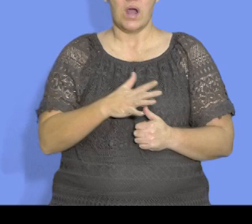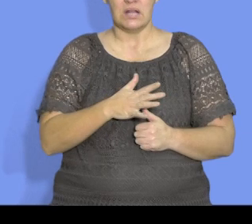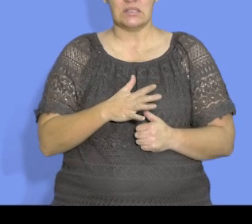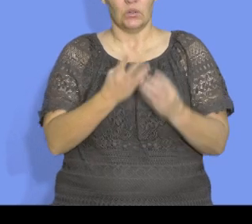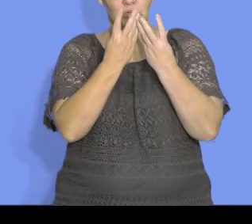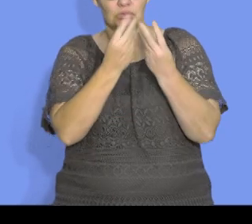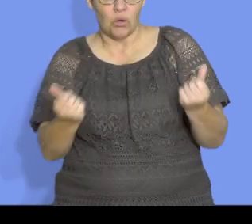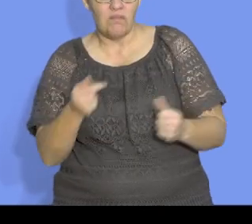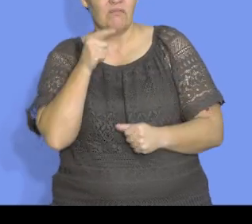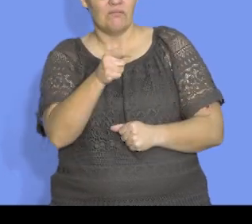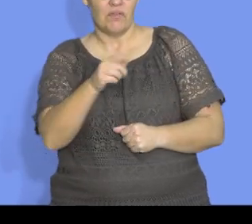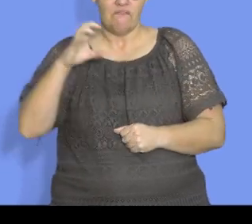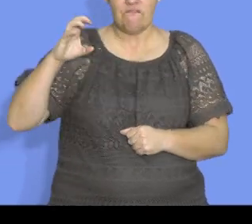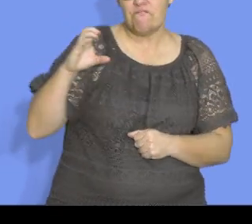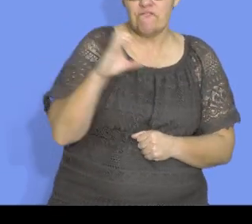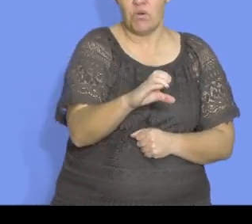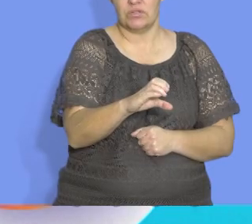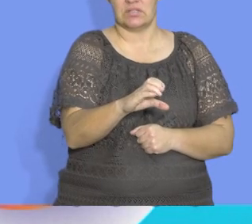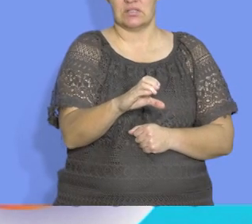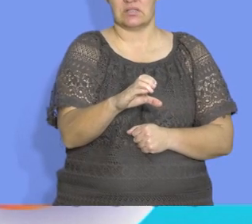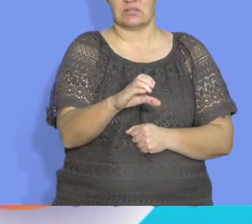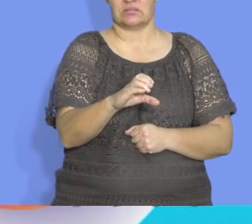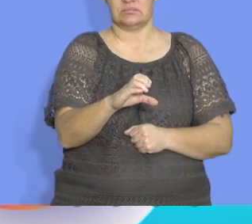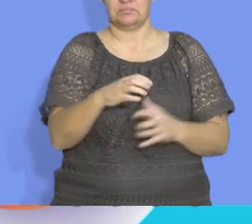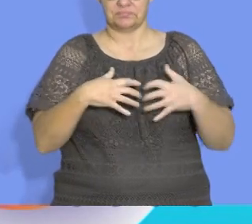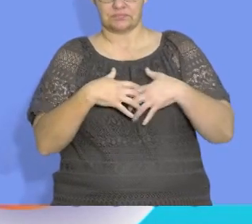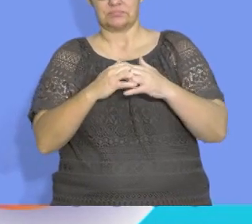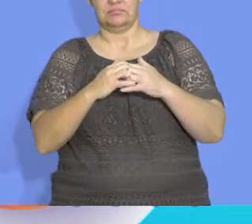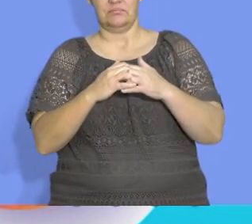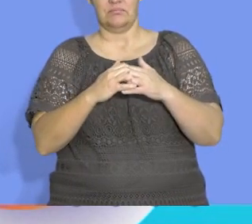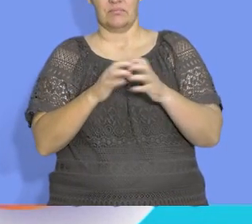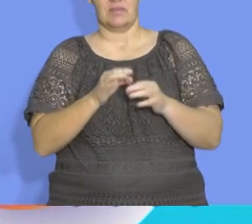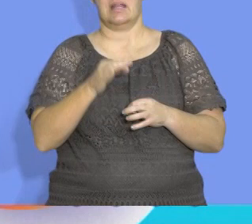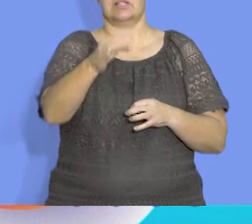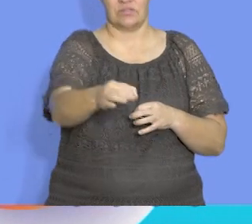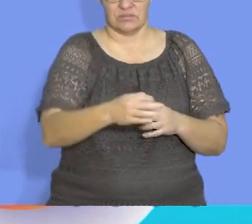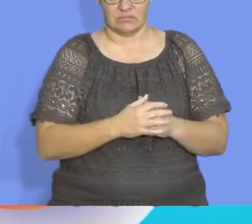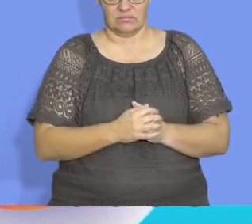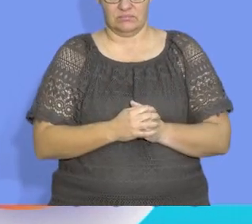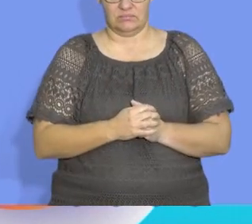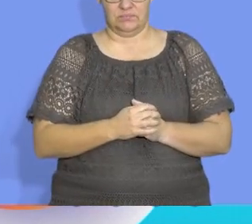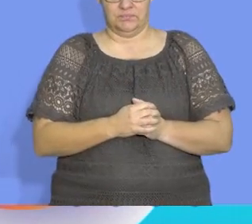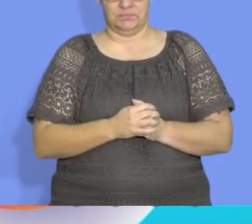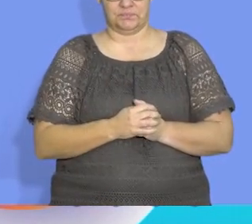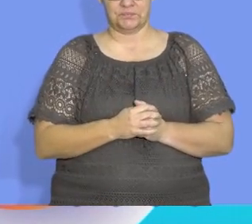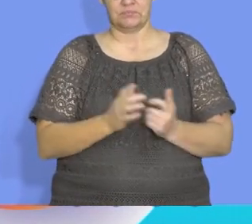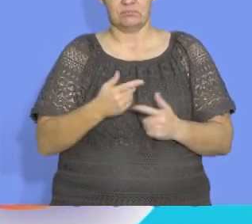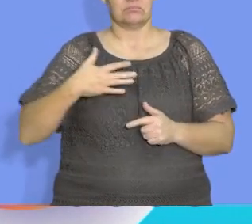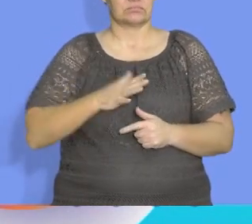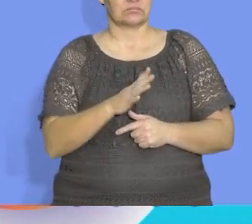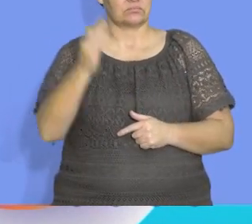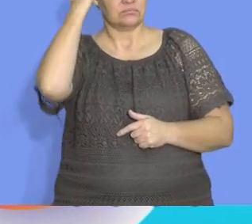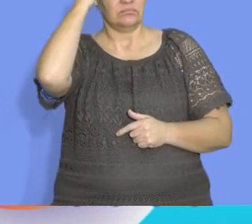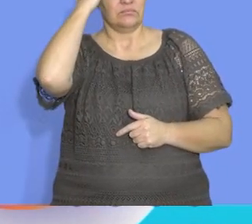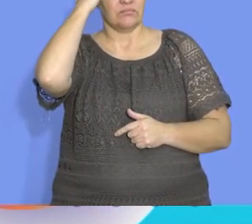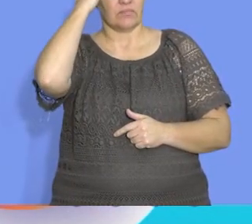want to be able to solve for what force is going to cause a certain extension. So if I want to